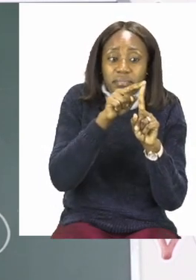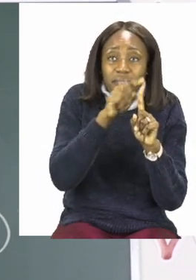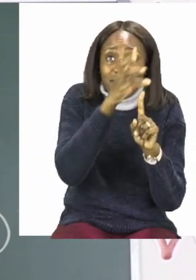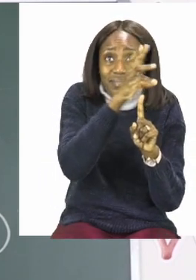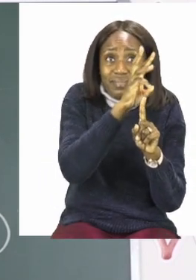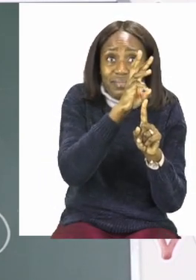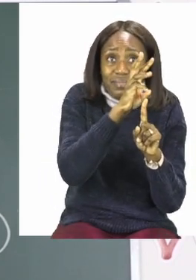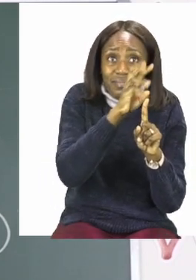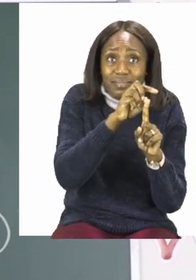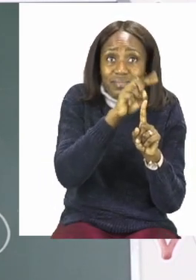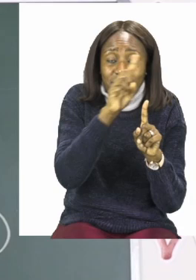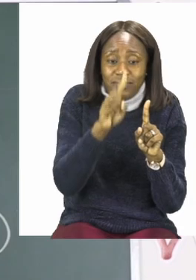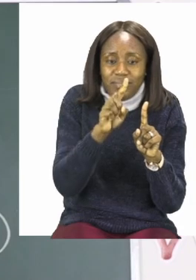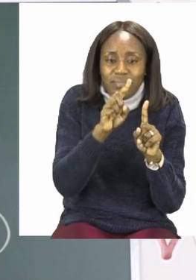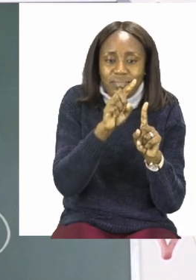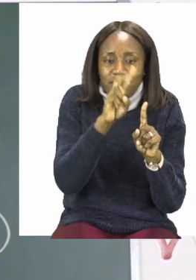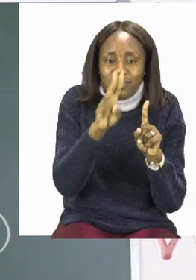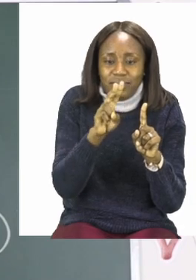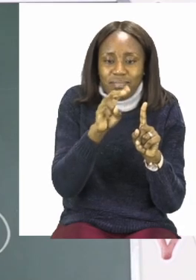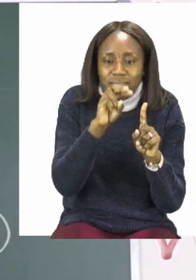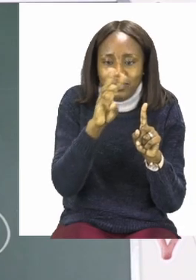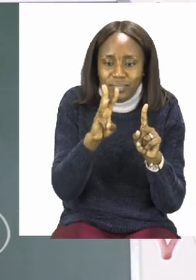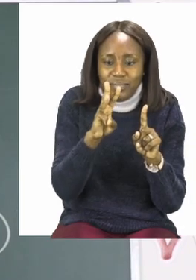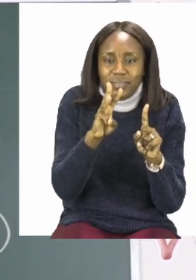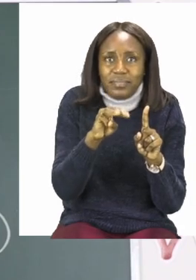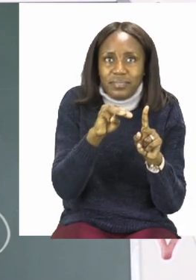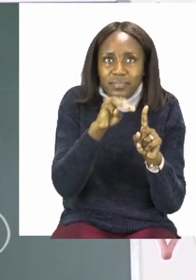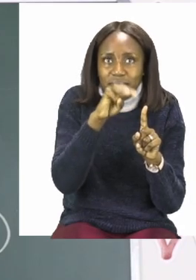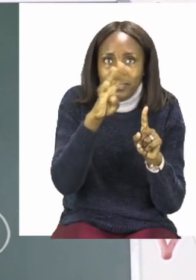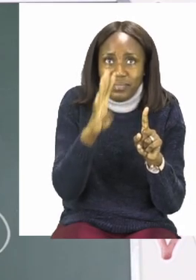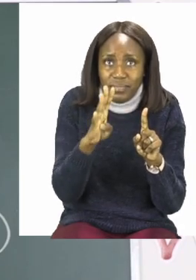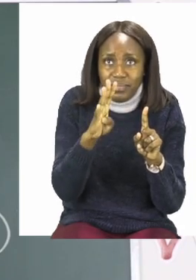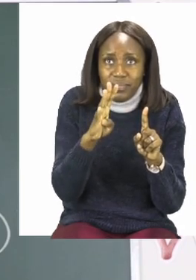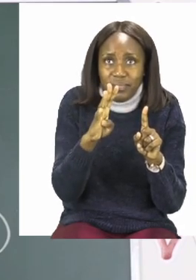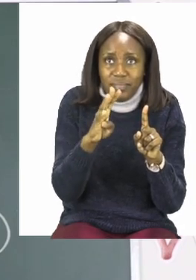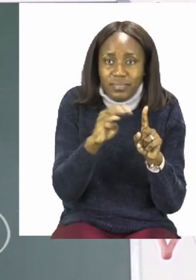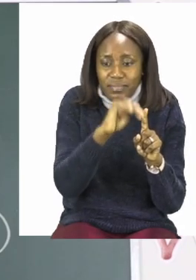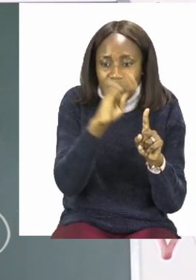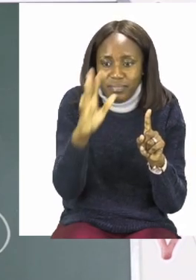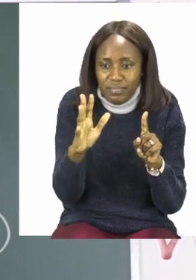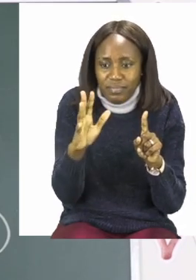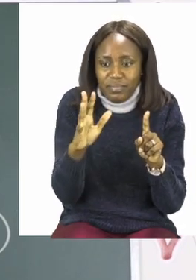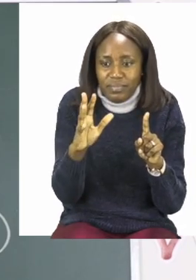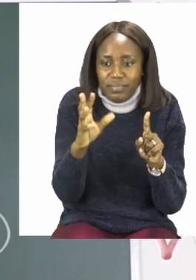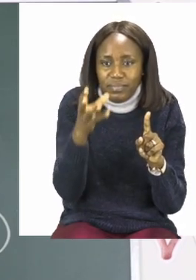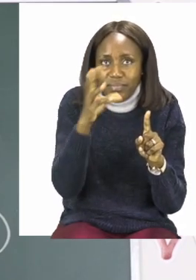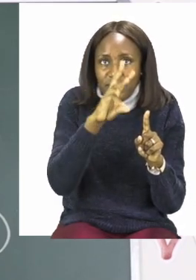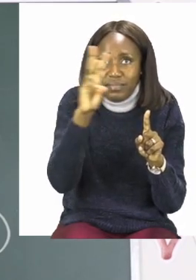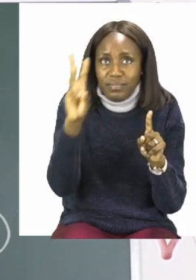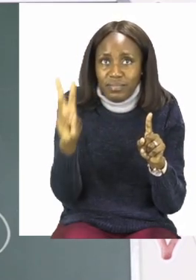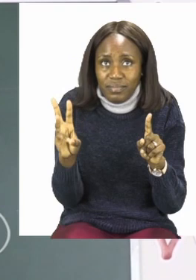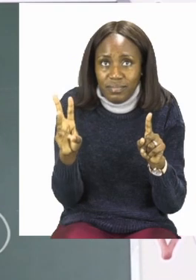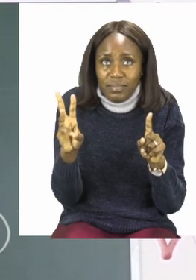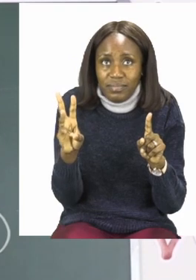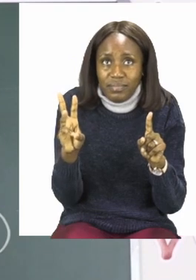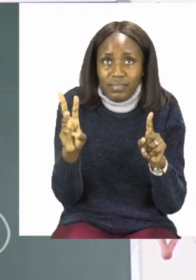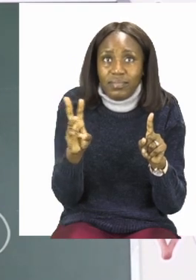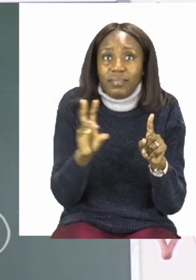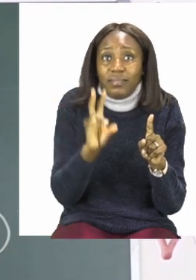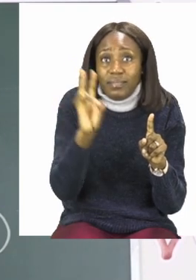1, 2, 3, 4, 5, 6,